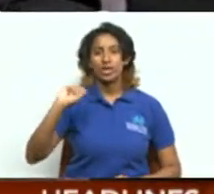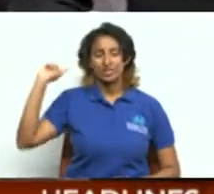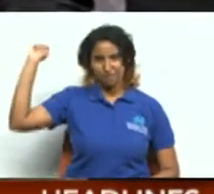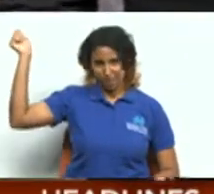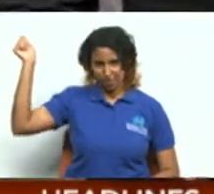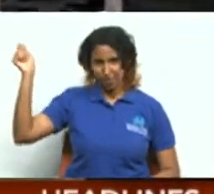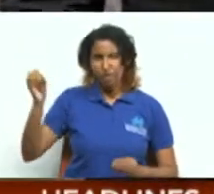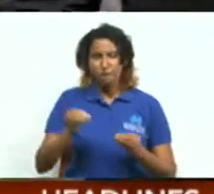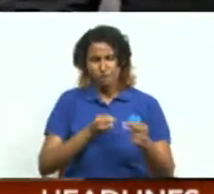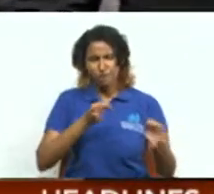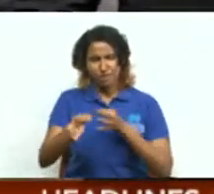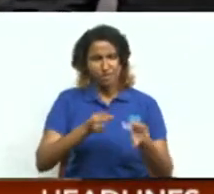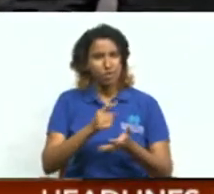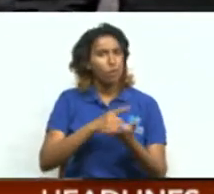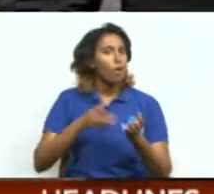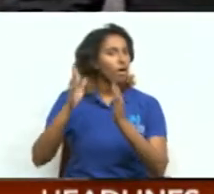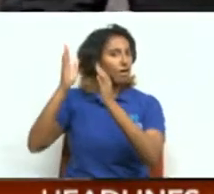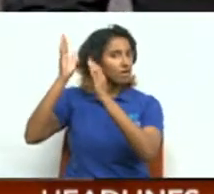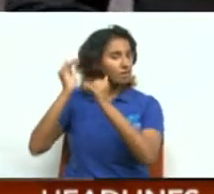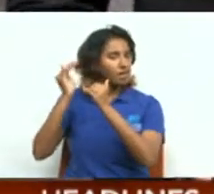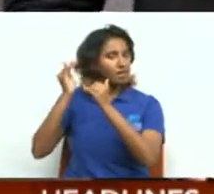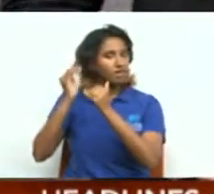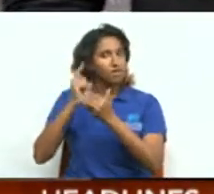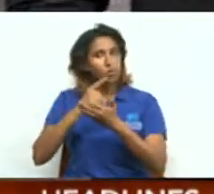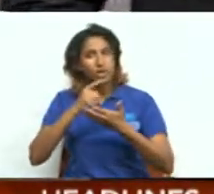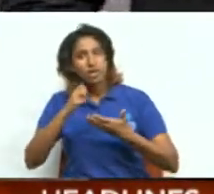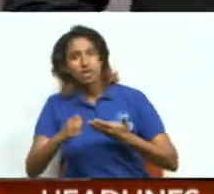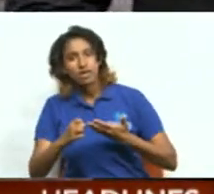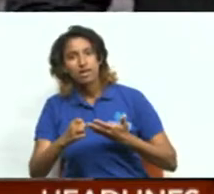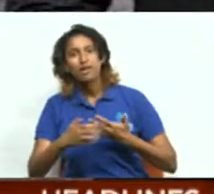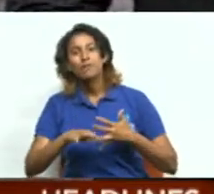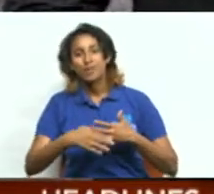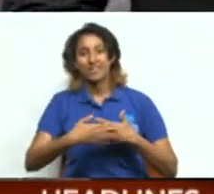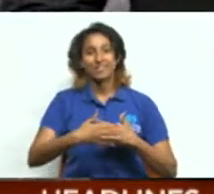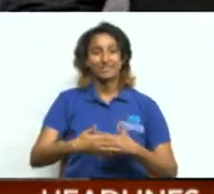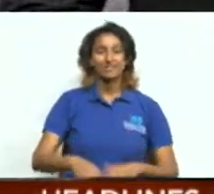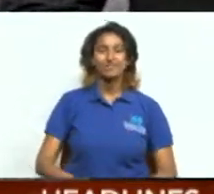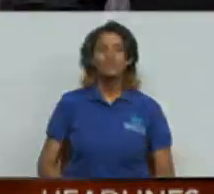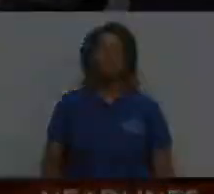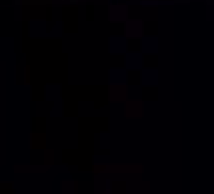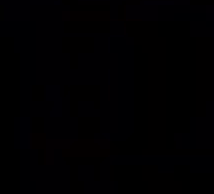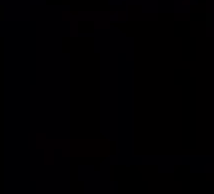we can expect as we progress through this week into the weekend, just after the break.